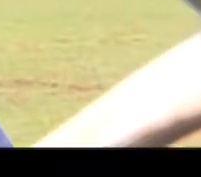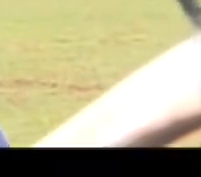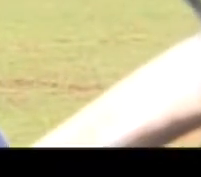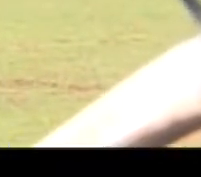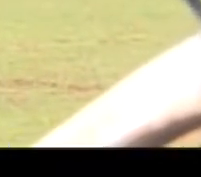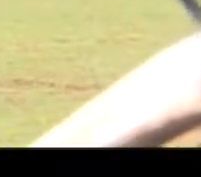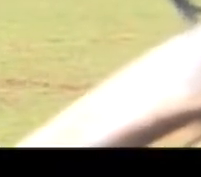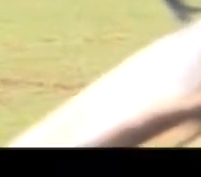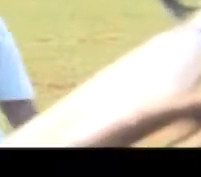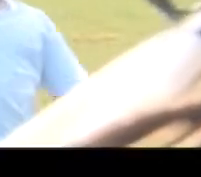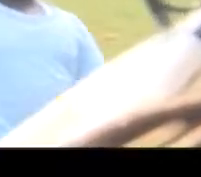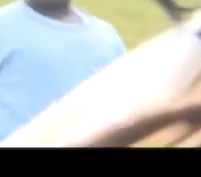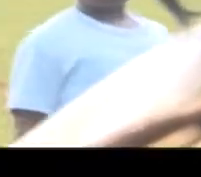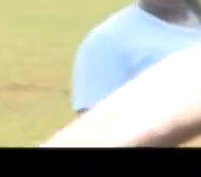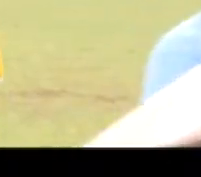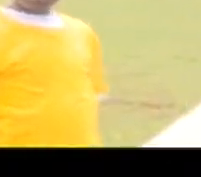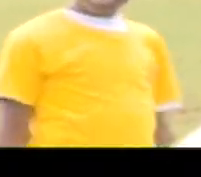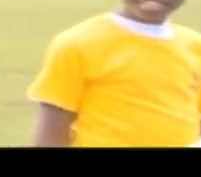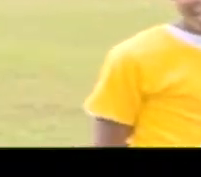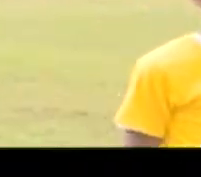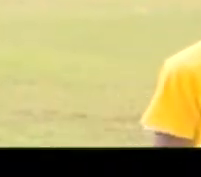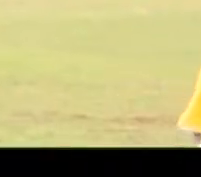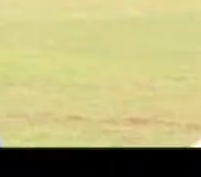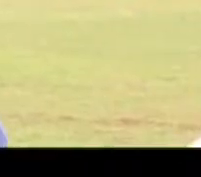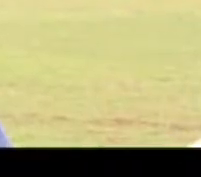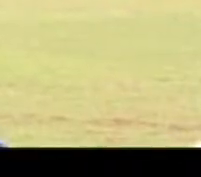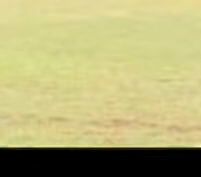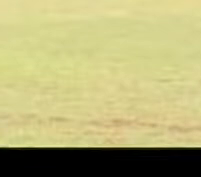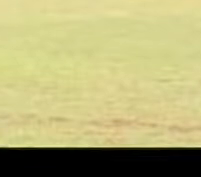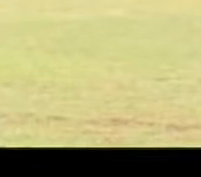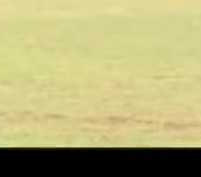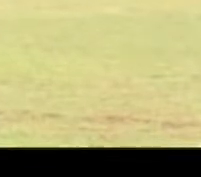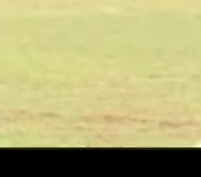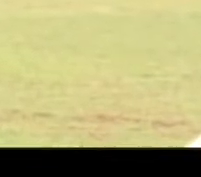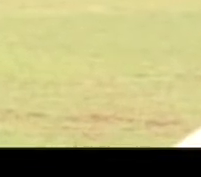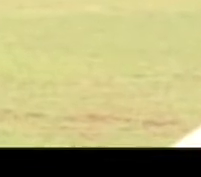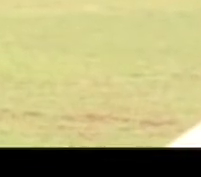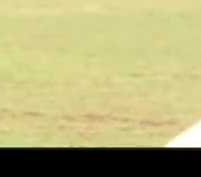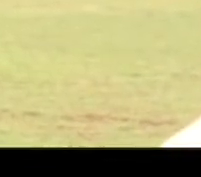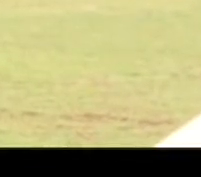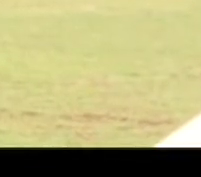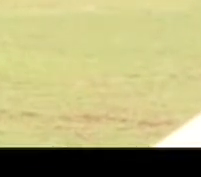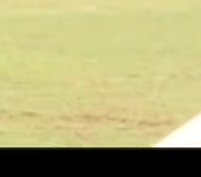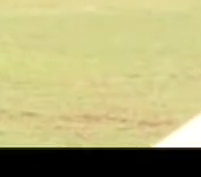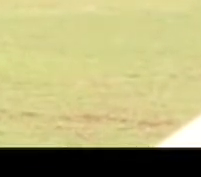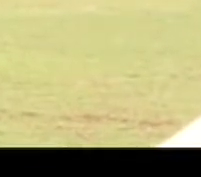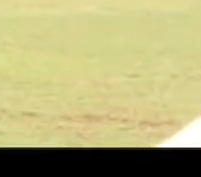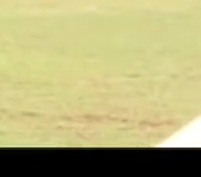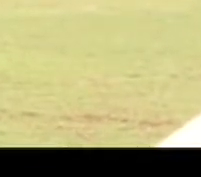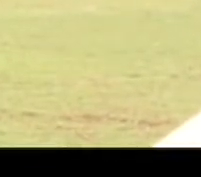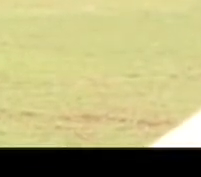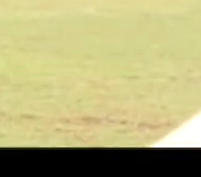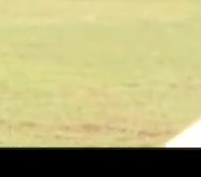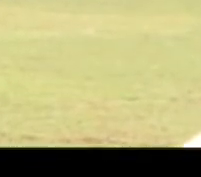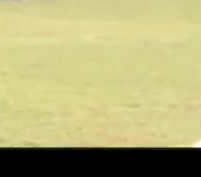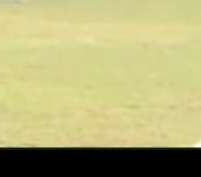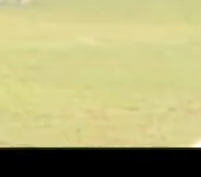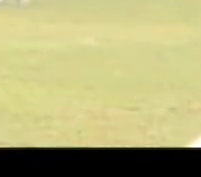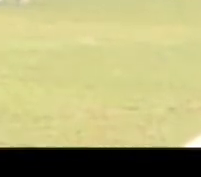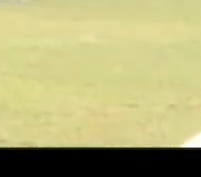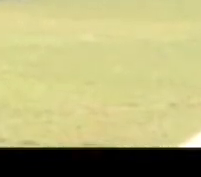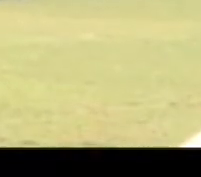I was washing my school uniform, 1977. I was like 9 years old. And then I heard people like